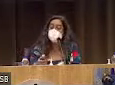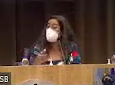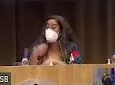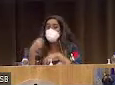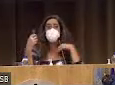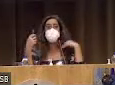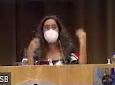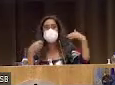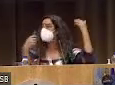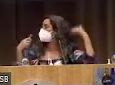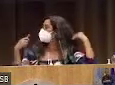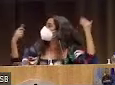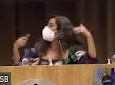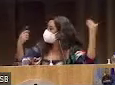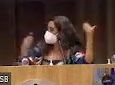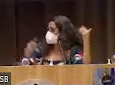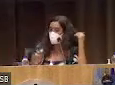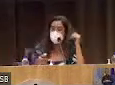Mute patients,